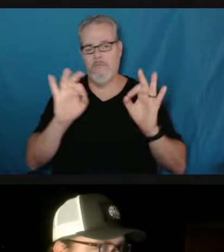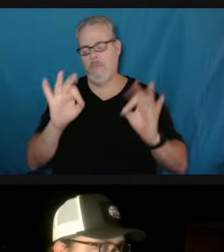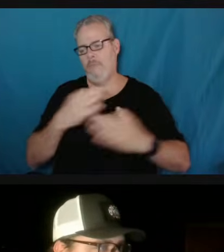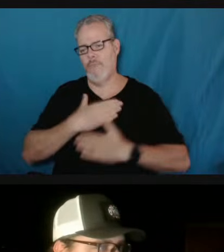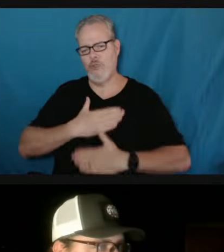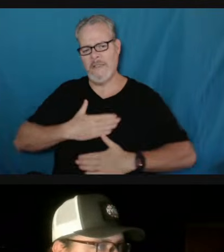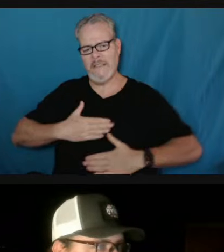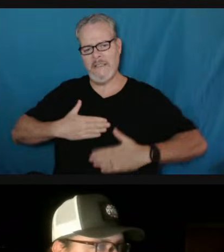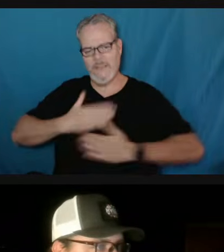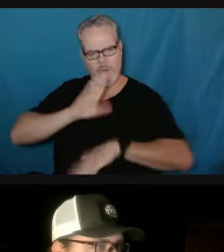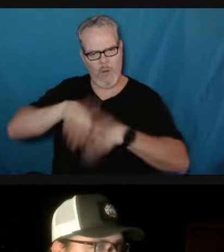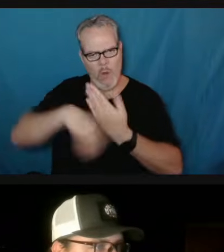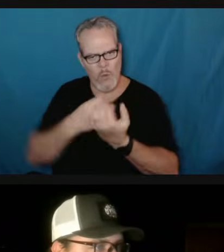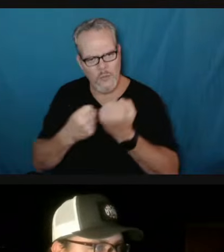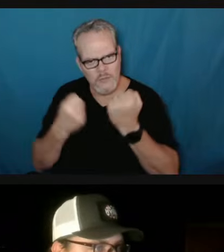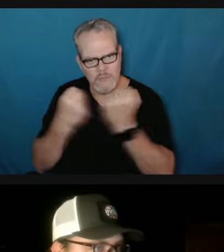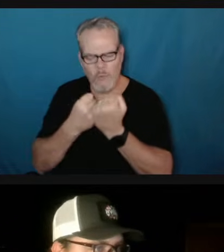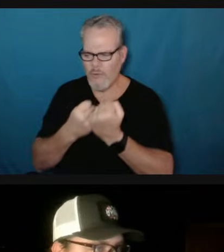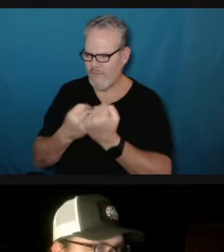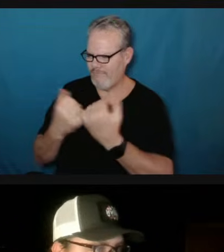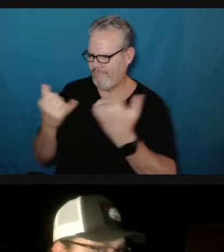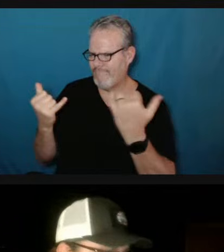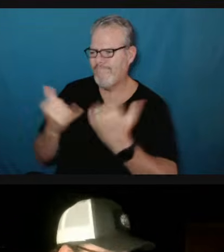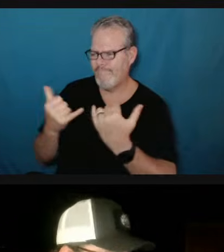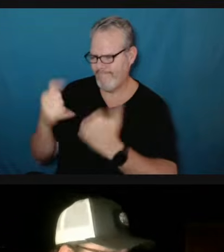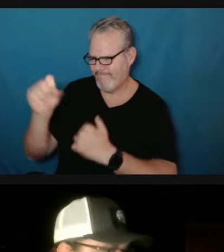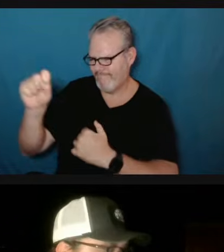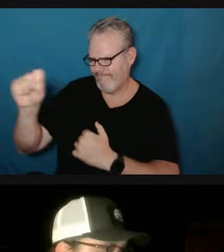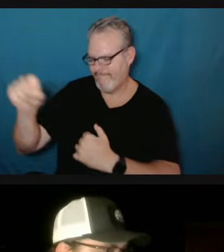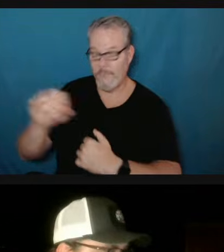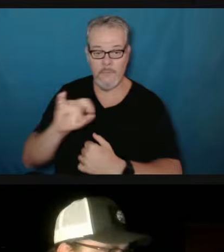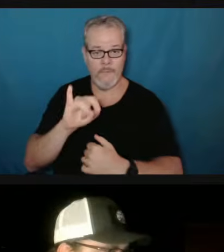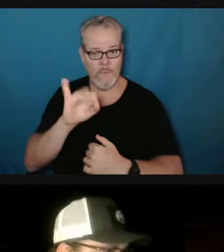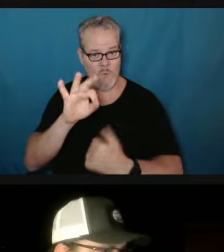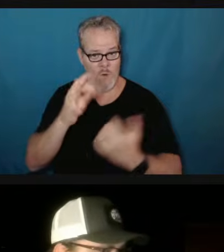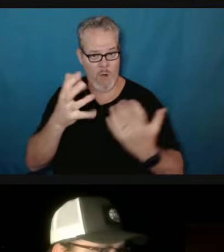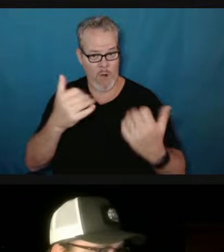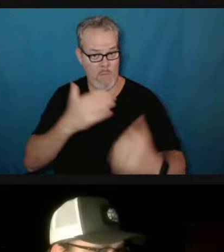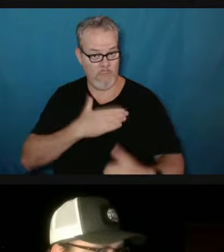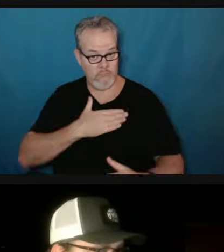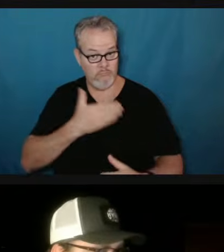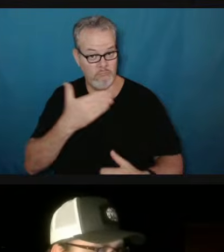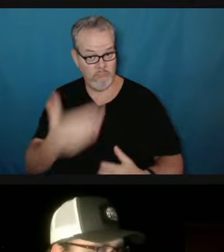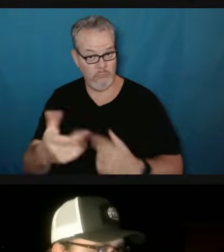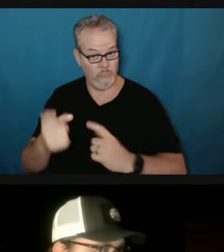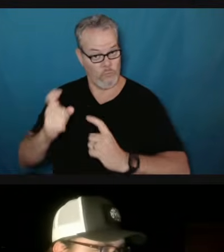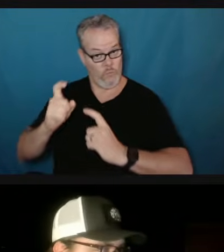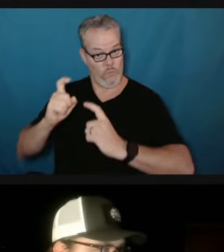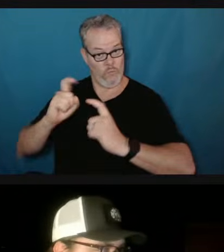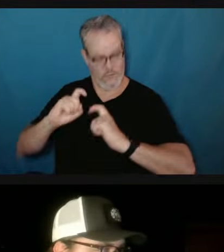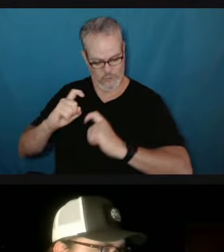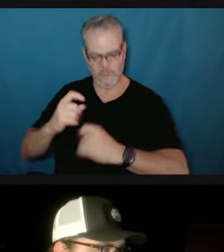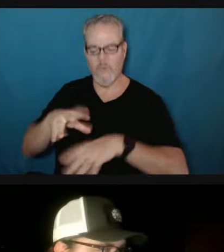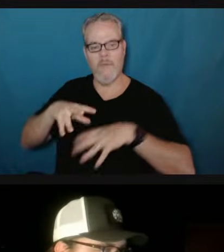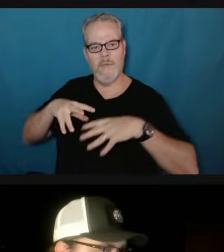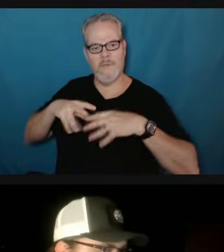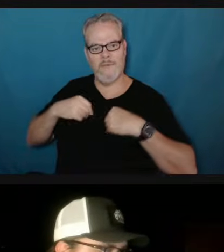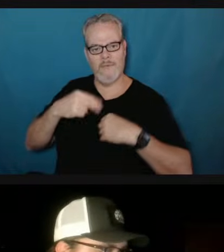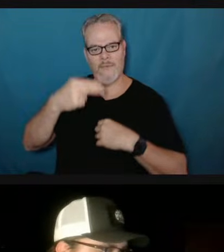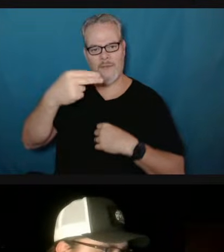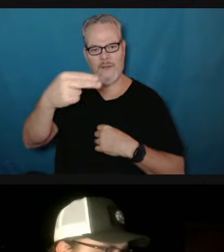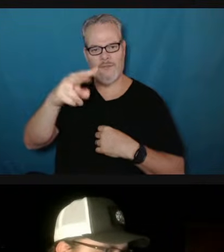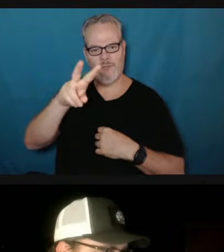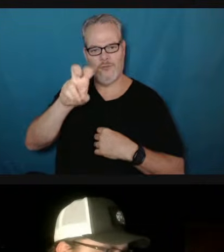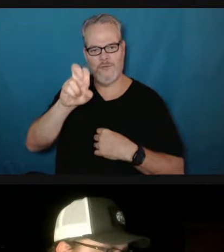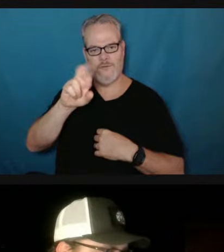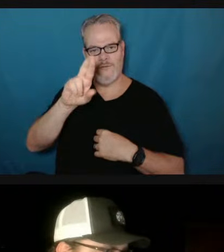support. Yeah, if you do want to if you do feel so inclined to make a donation, we take those on